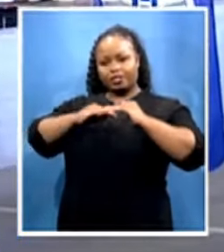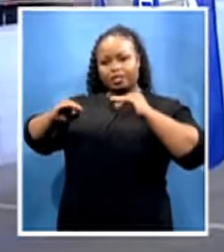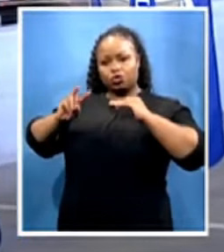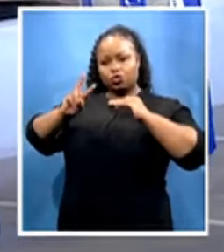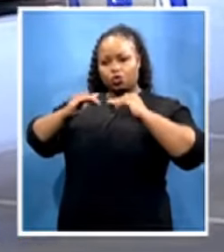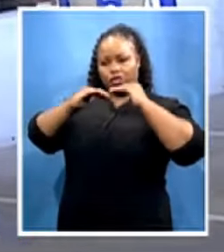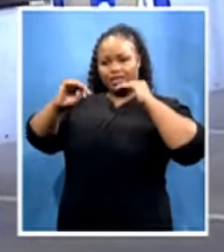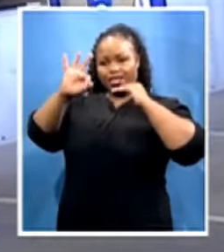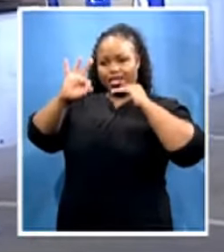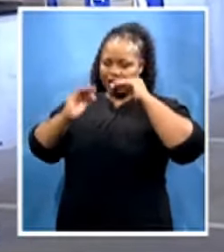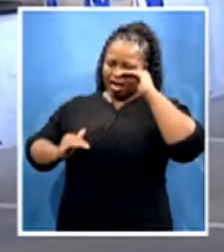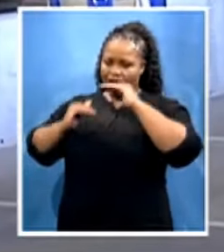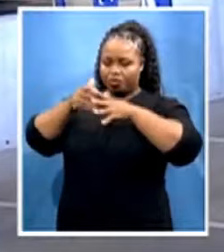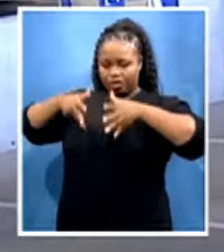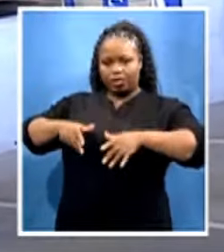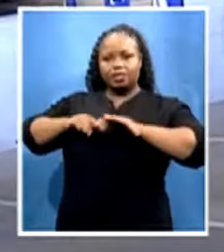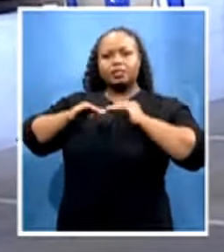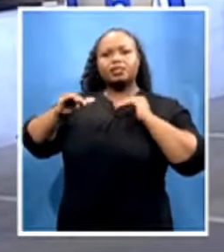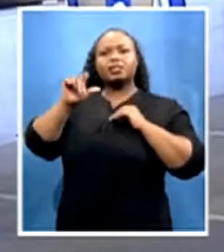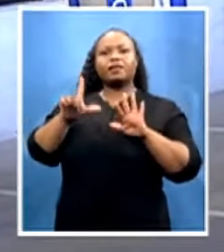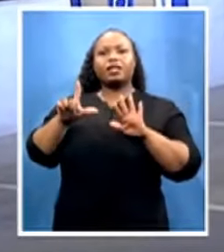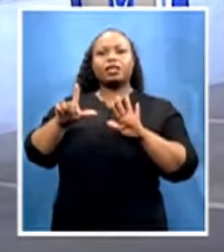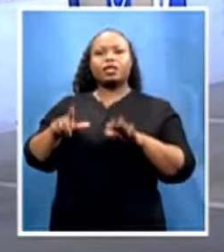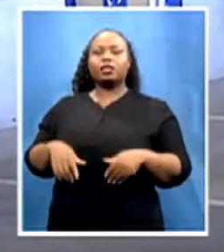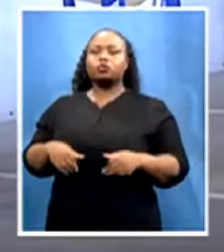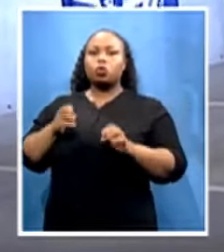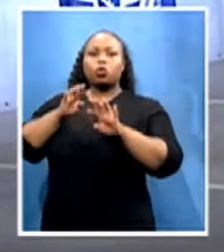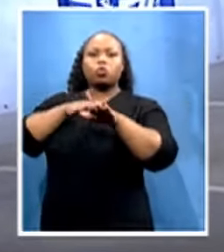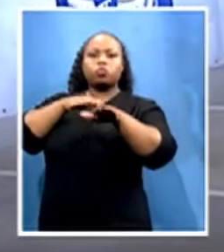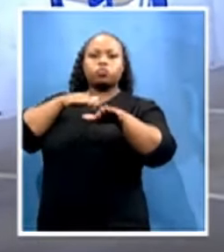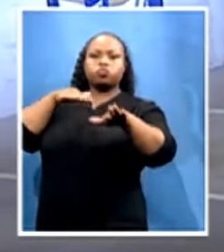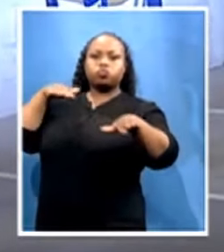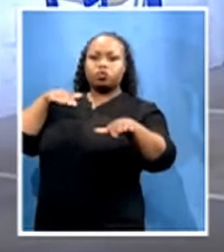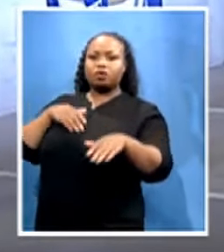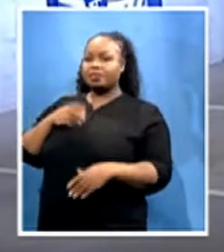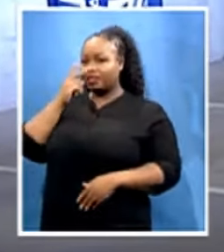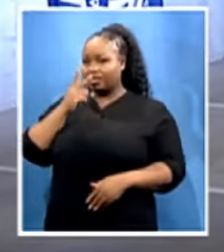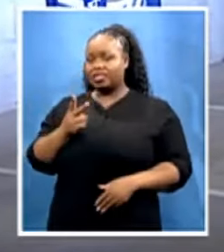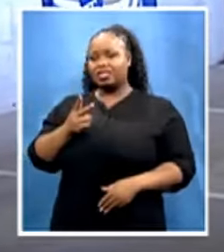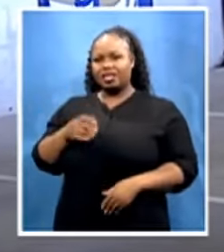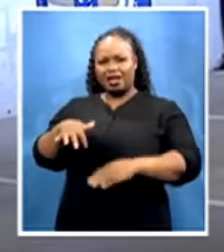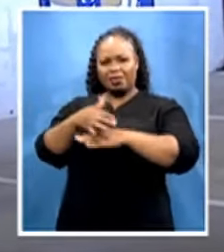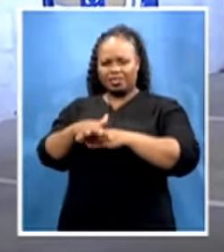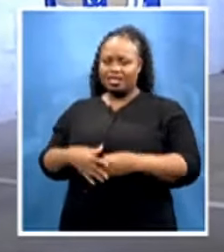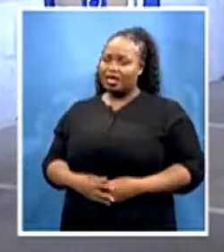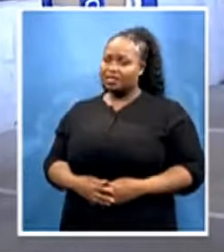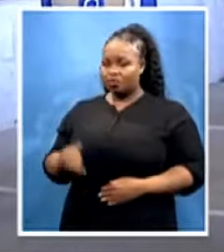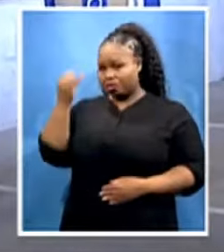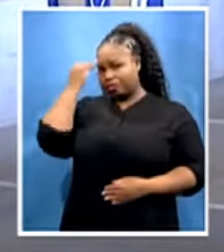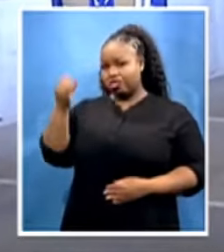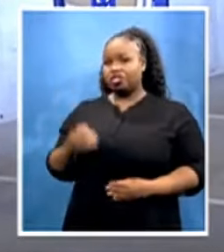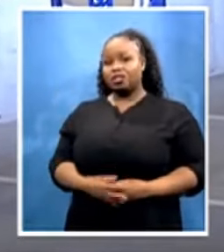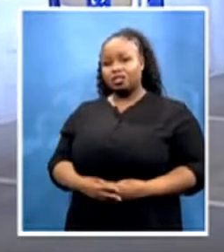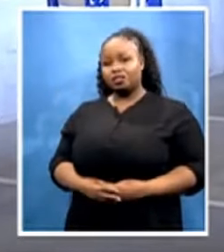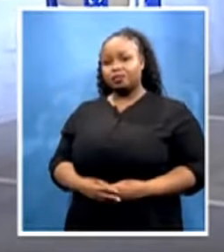that traffic jam-packed out there, obviously, then you can just imagine that even the queues might as